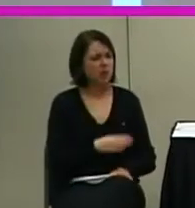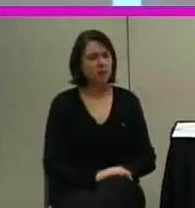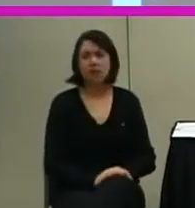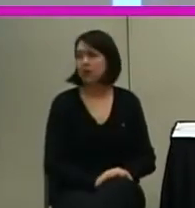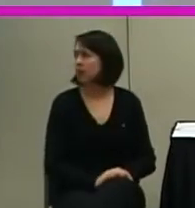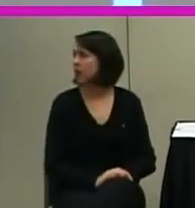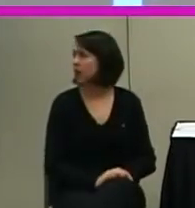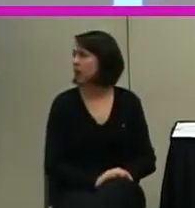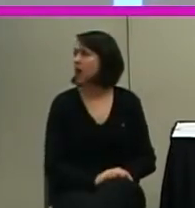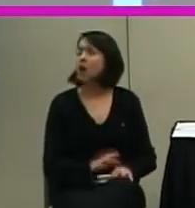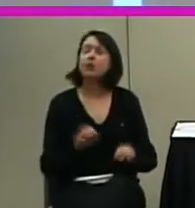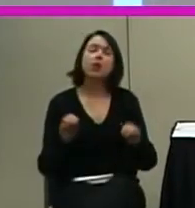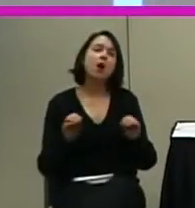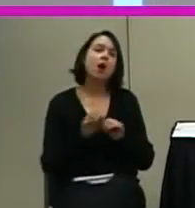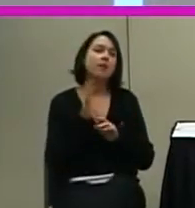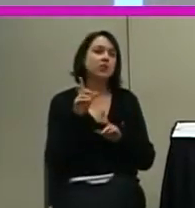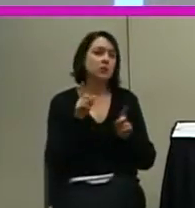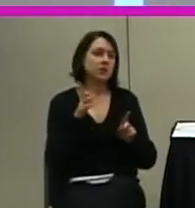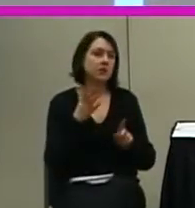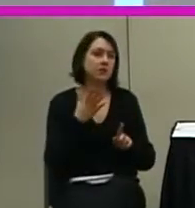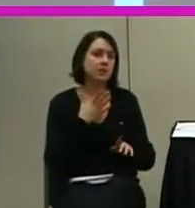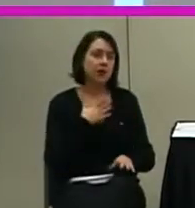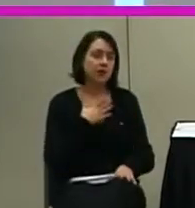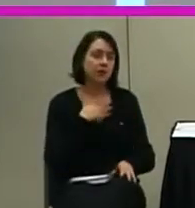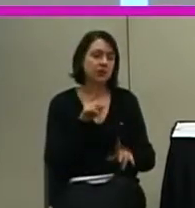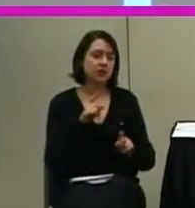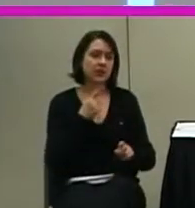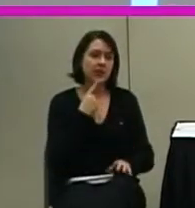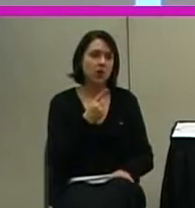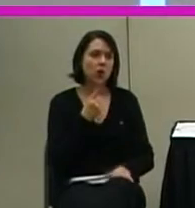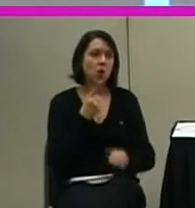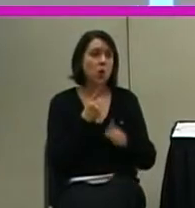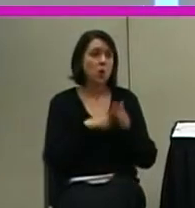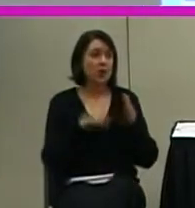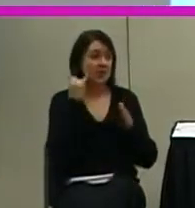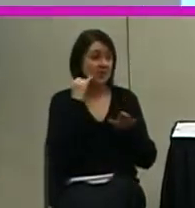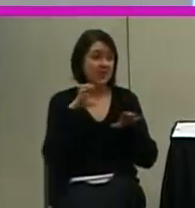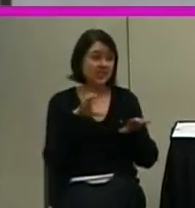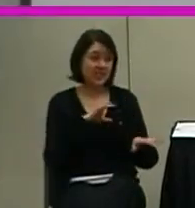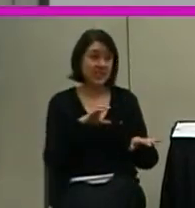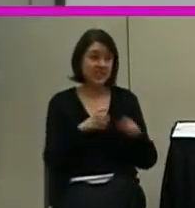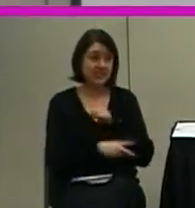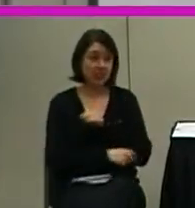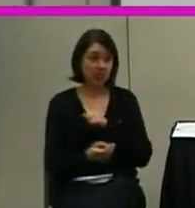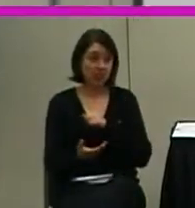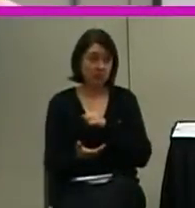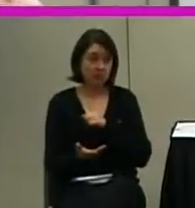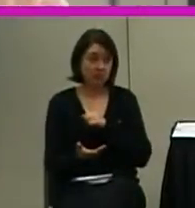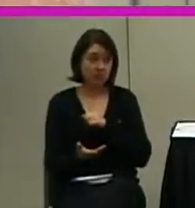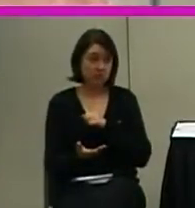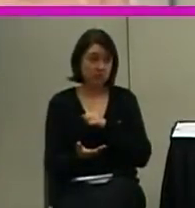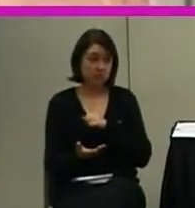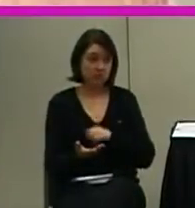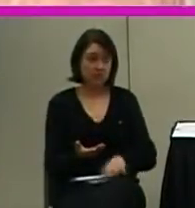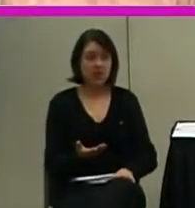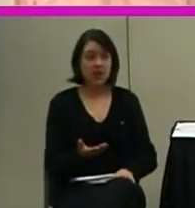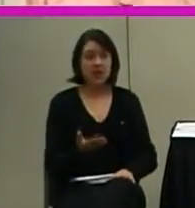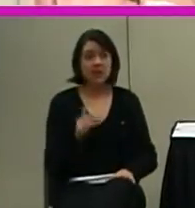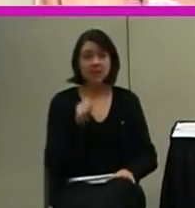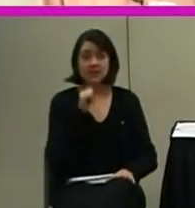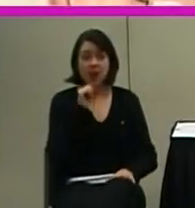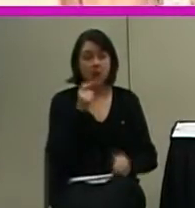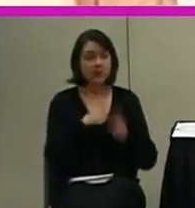Now the obvious question, and I had it too, is what if they did do the wrong thing? But that's not what the teachers asked me to